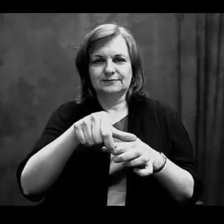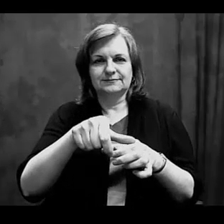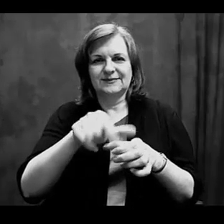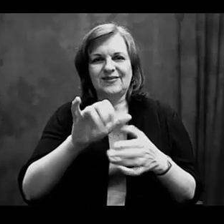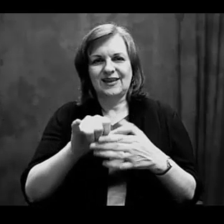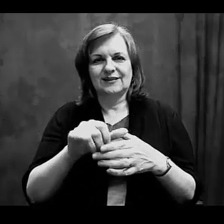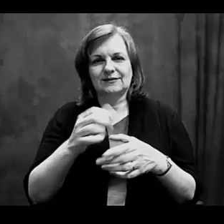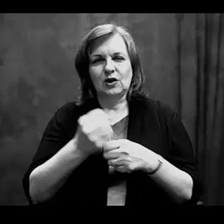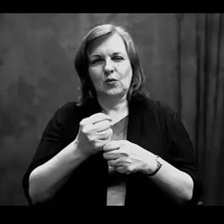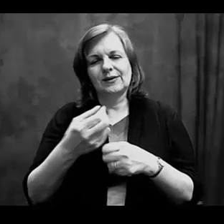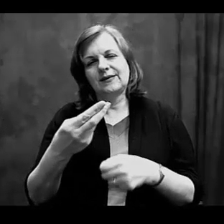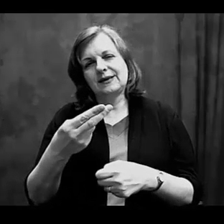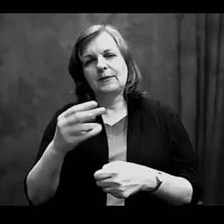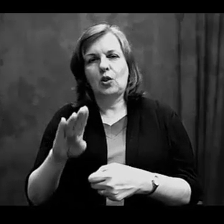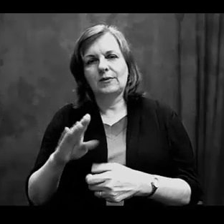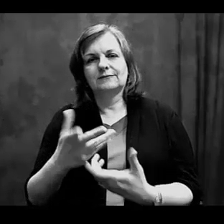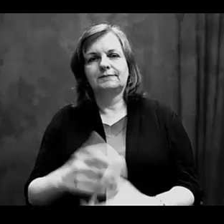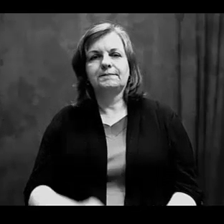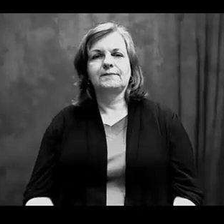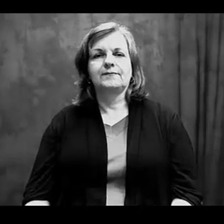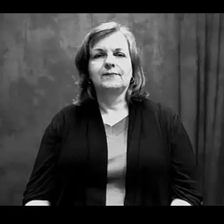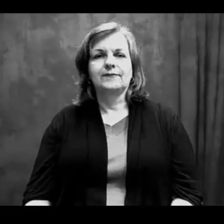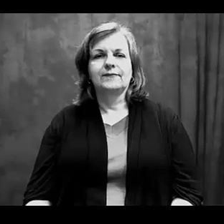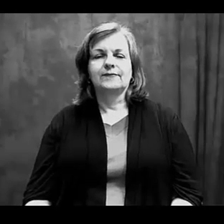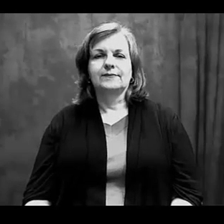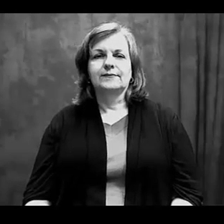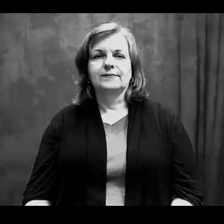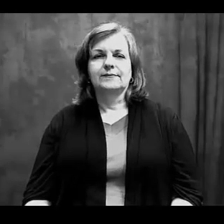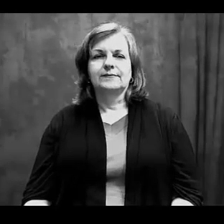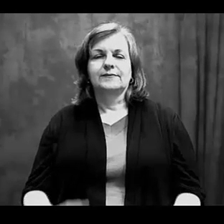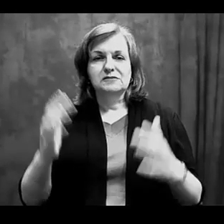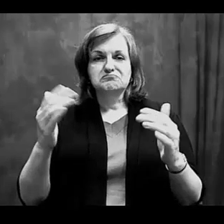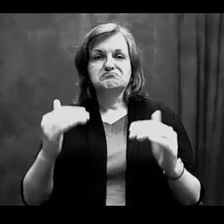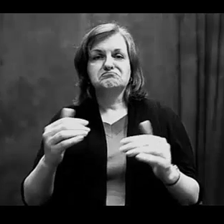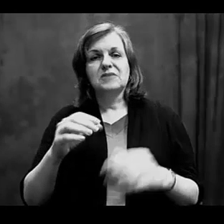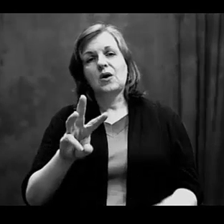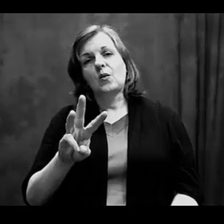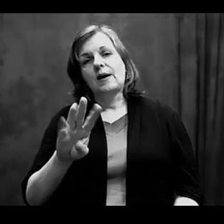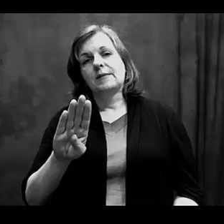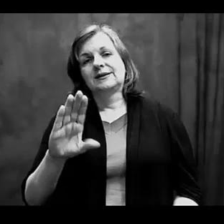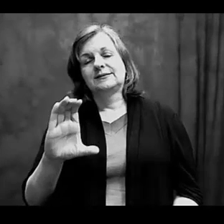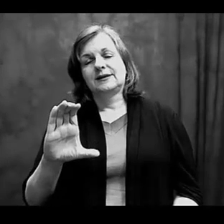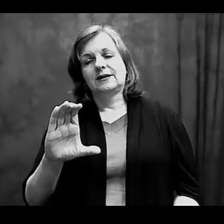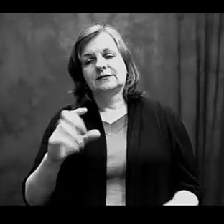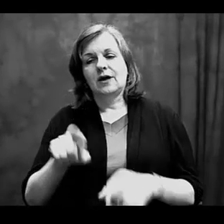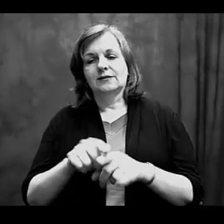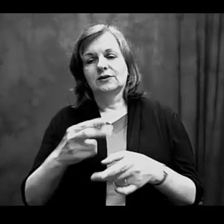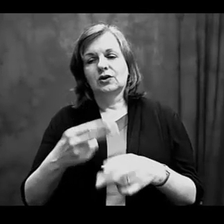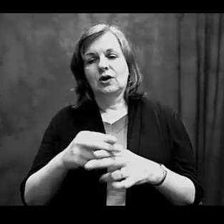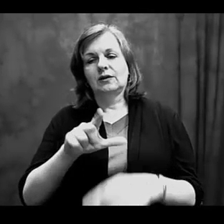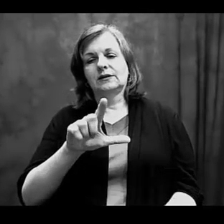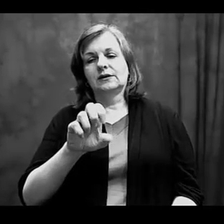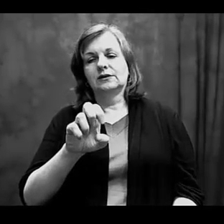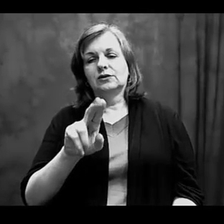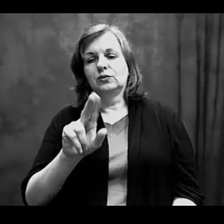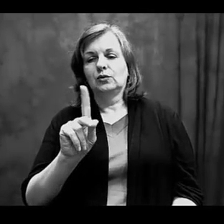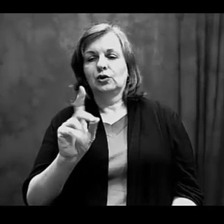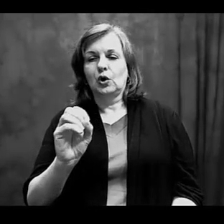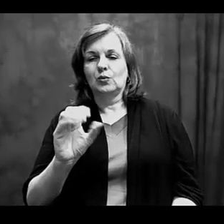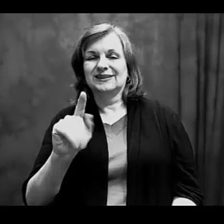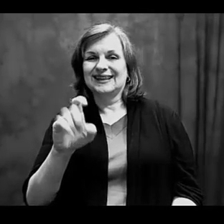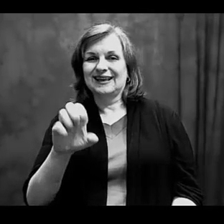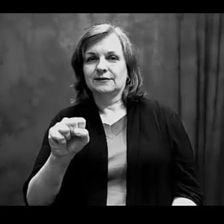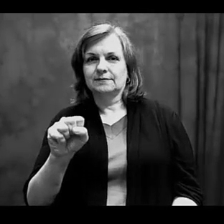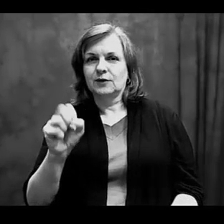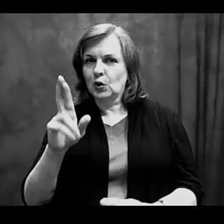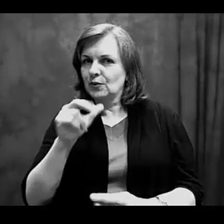only materials that we have are around the outside. That would be all of the hemoglobin and so on. White blood